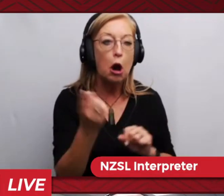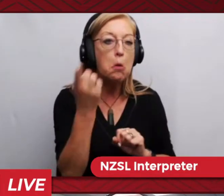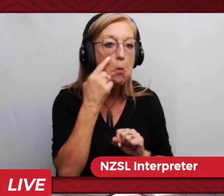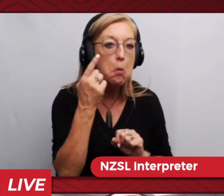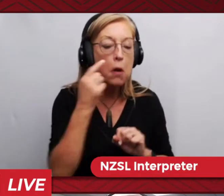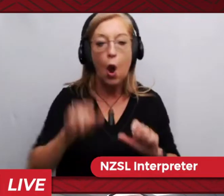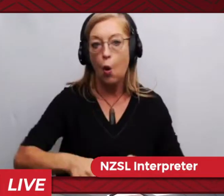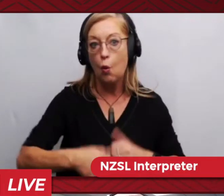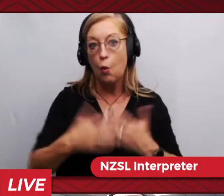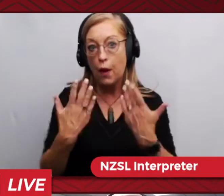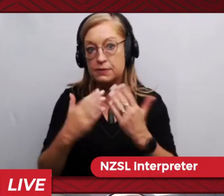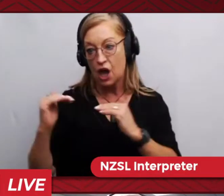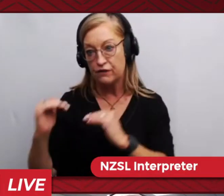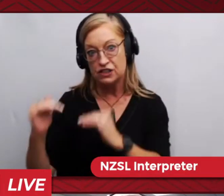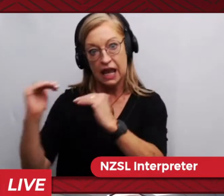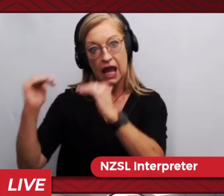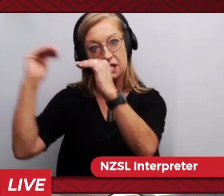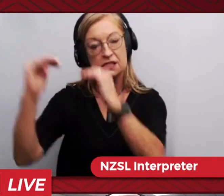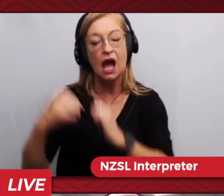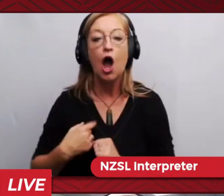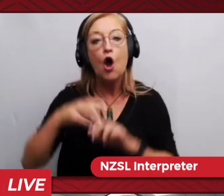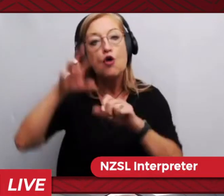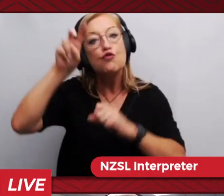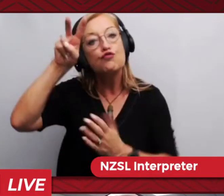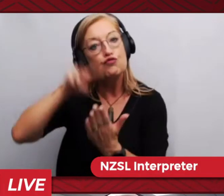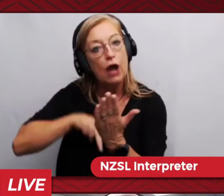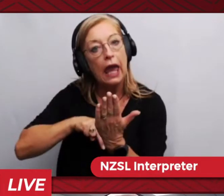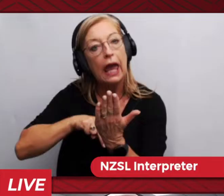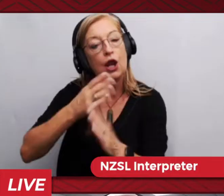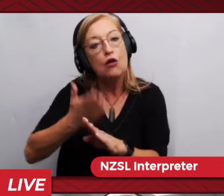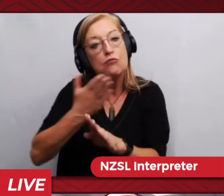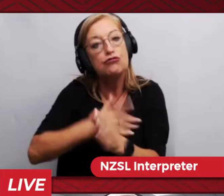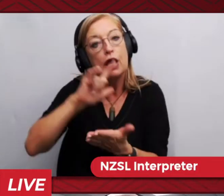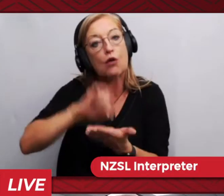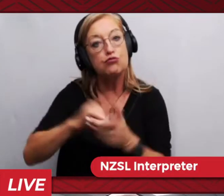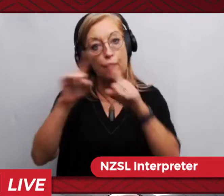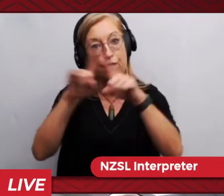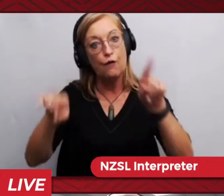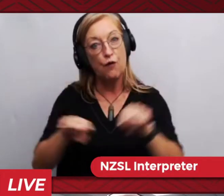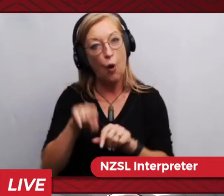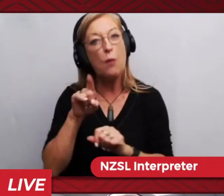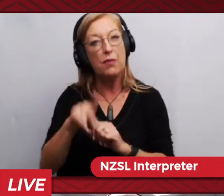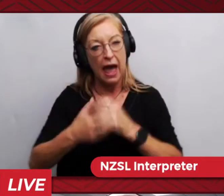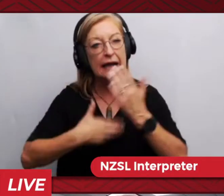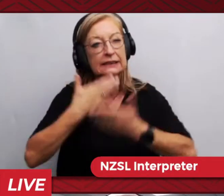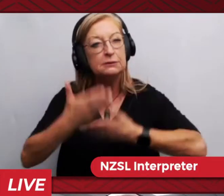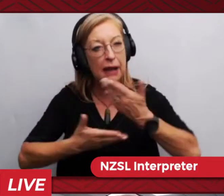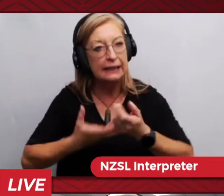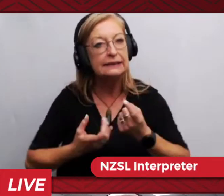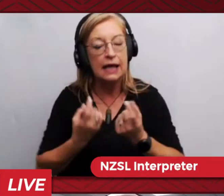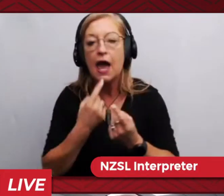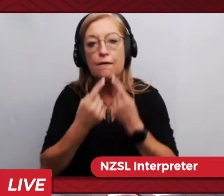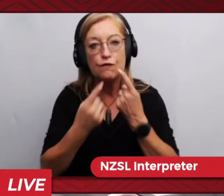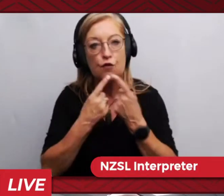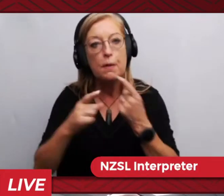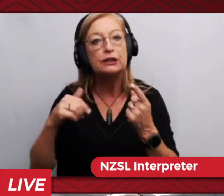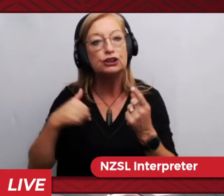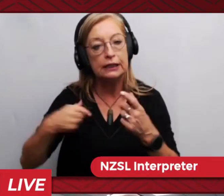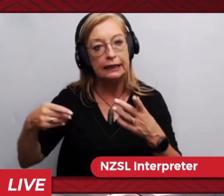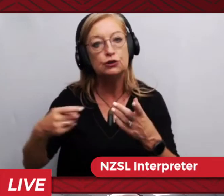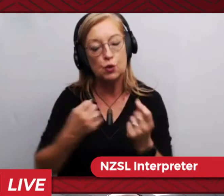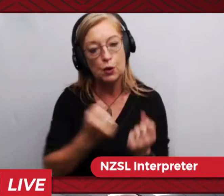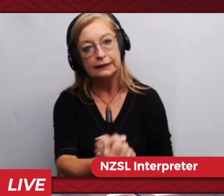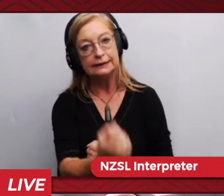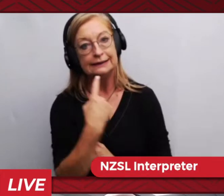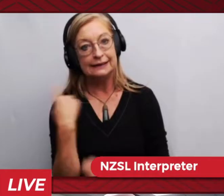our pre-approval form, as that does outline what you're going to need to send us. So do take some time to work through that form.